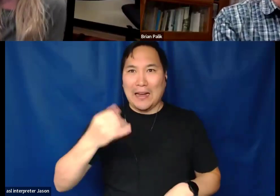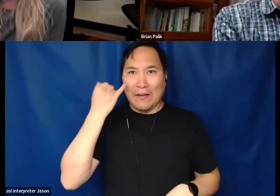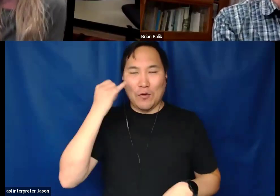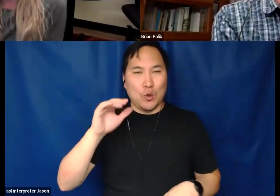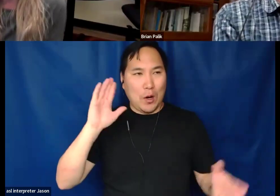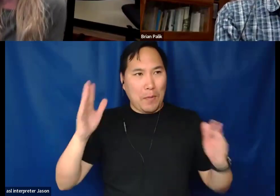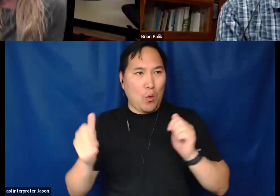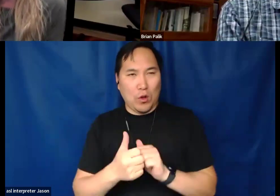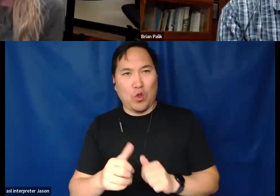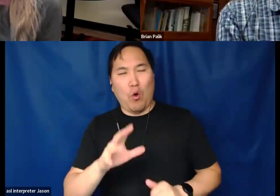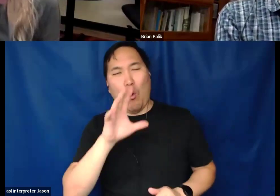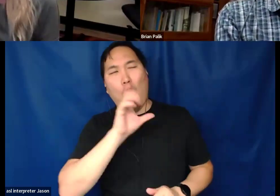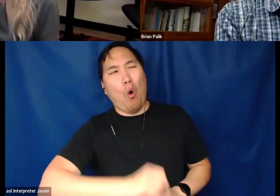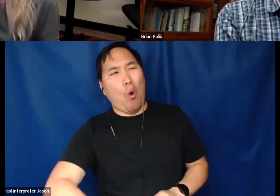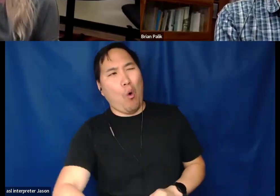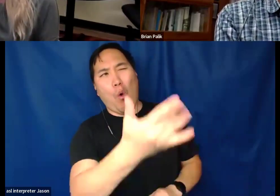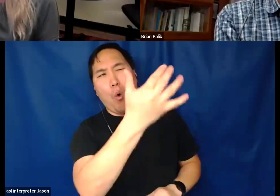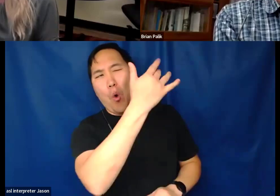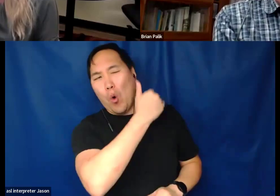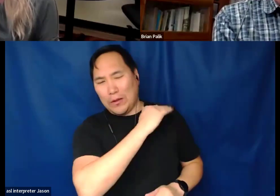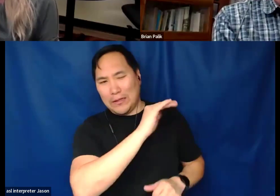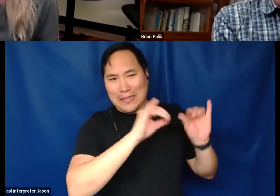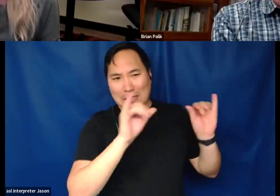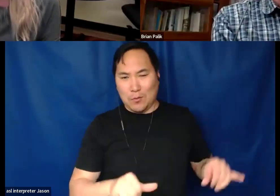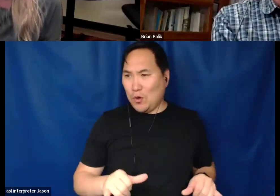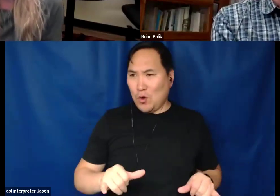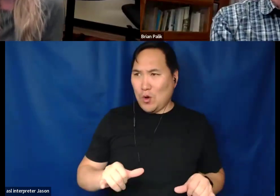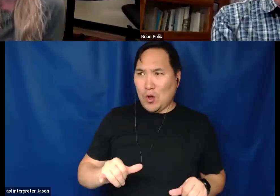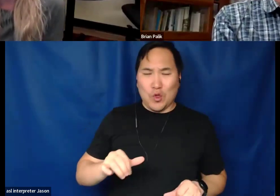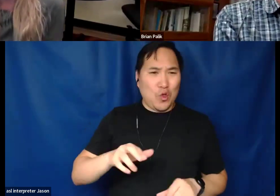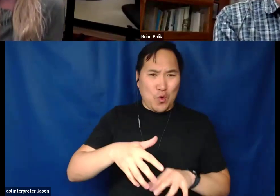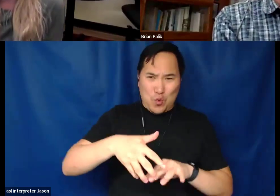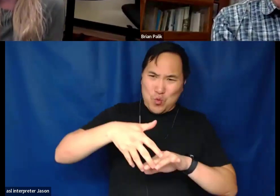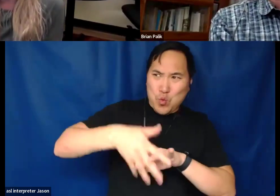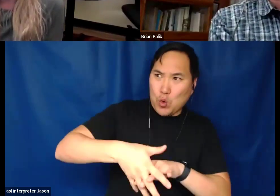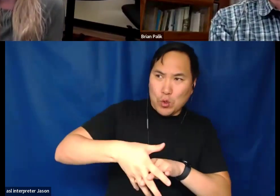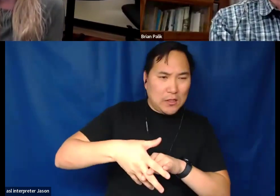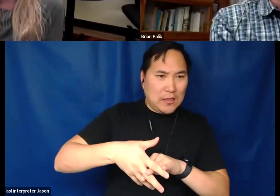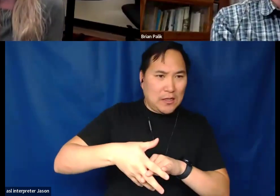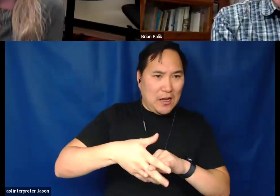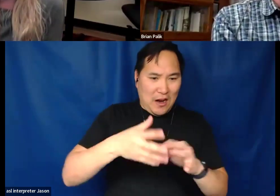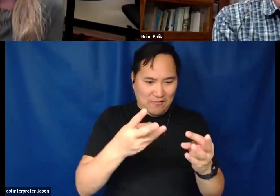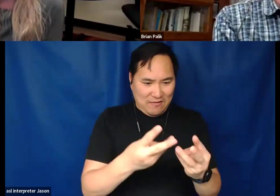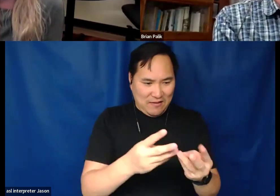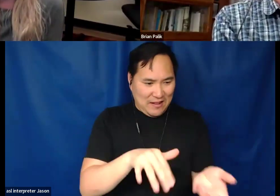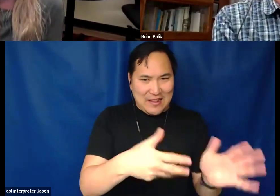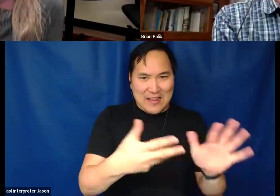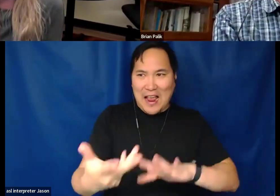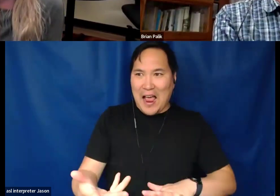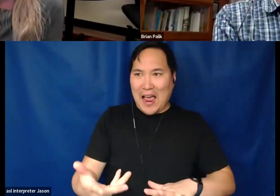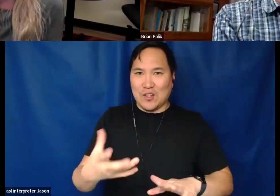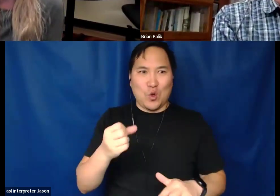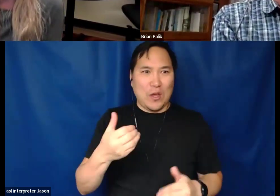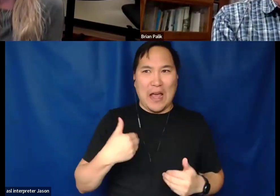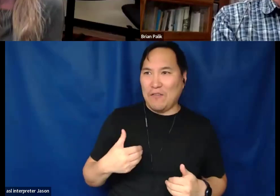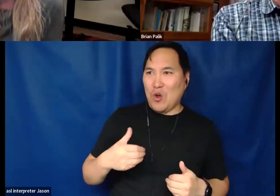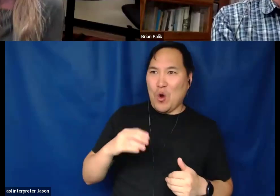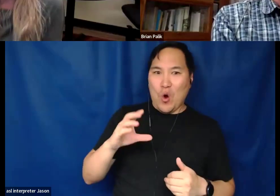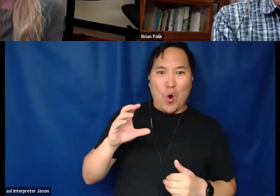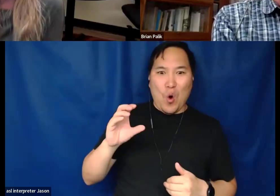ecosystems where large root systems have decomposed and there's patches of organic matter within